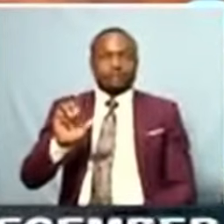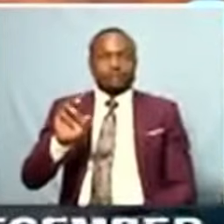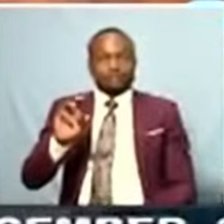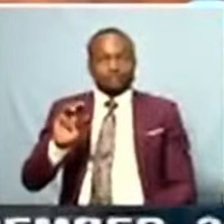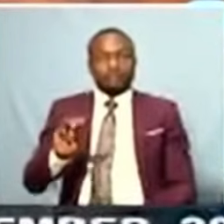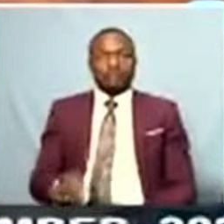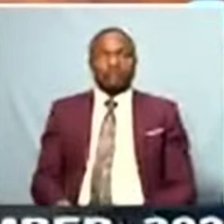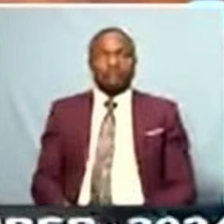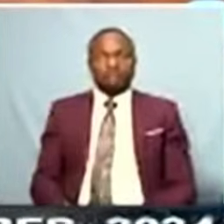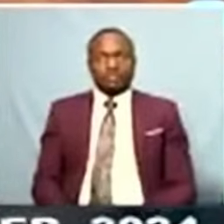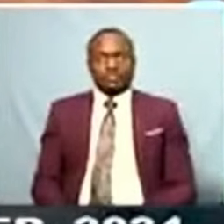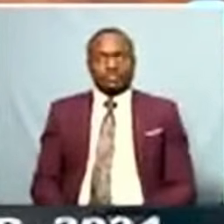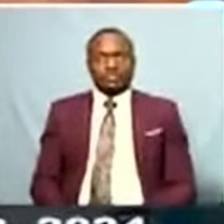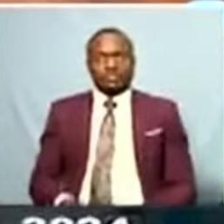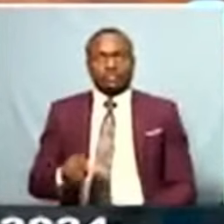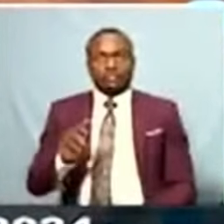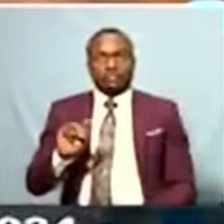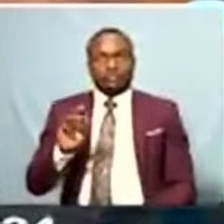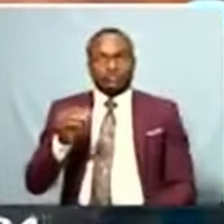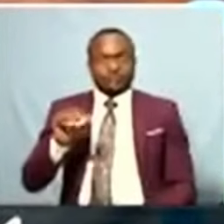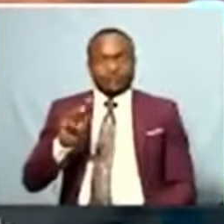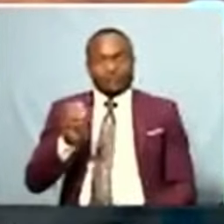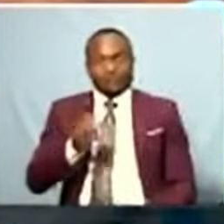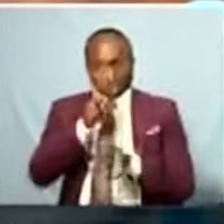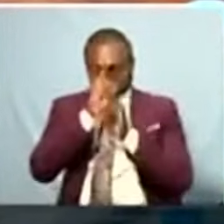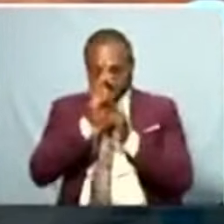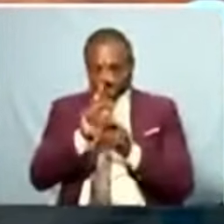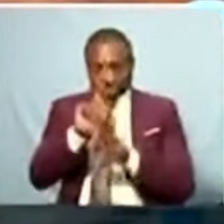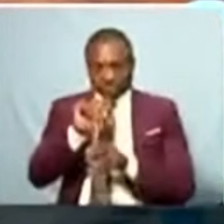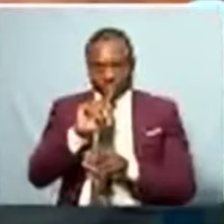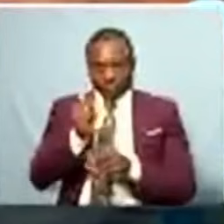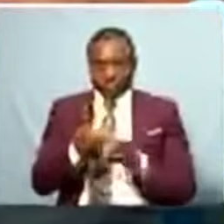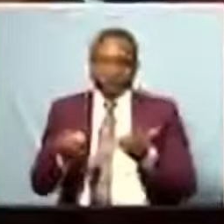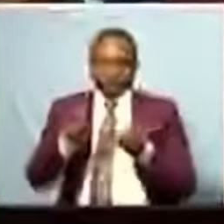a question, and Honorable Kambita has asked a question. You can proceed.